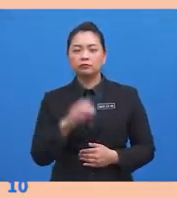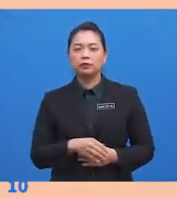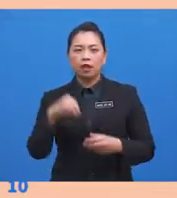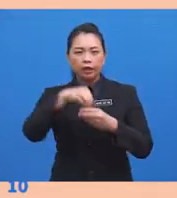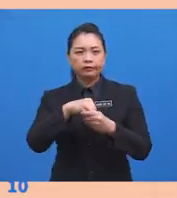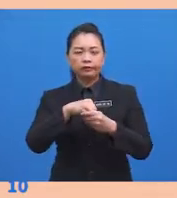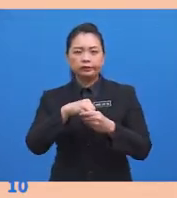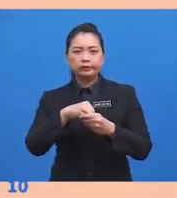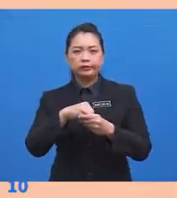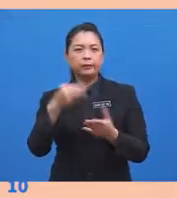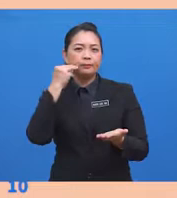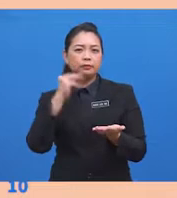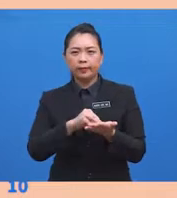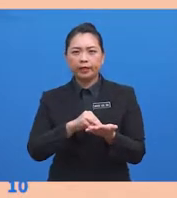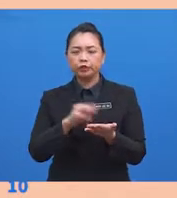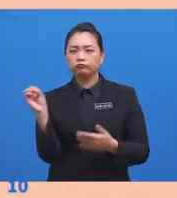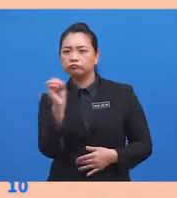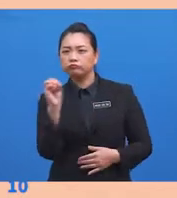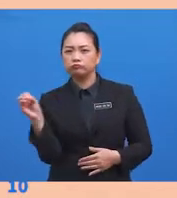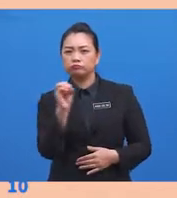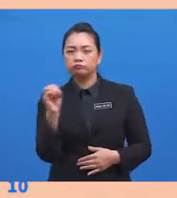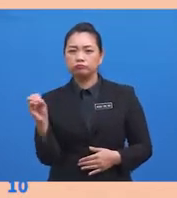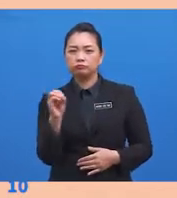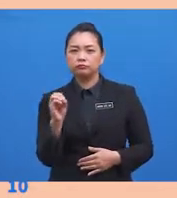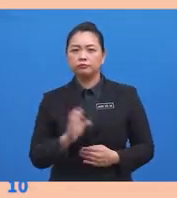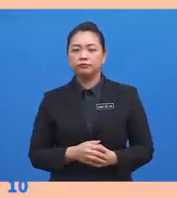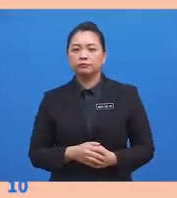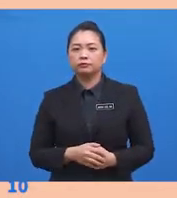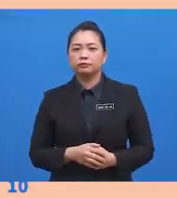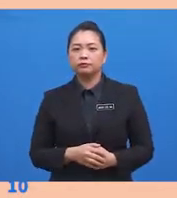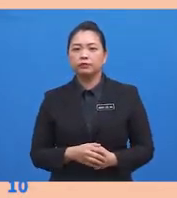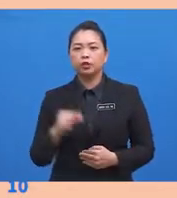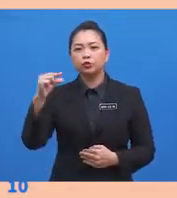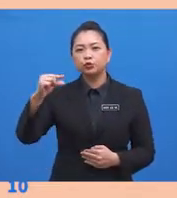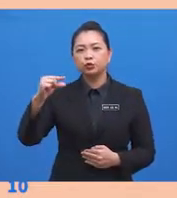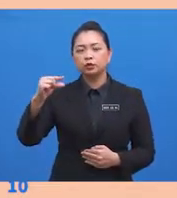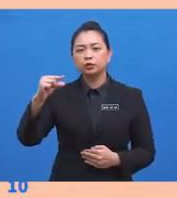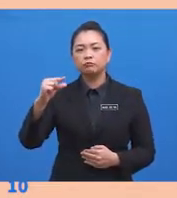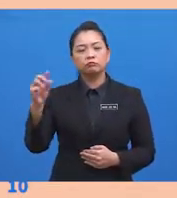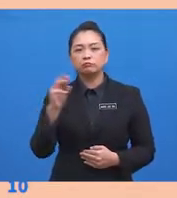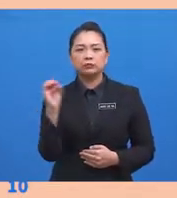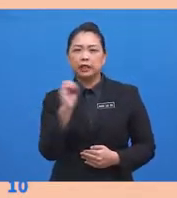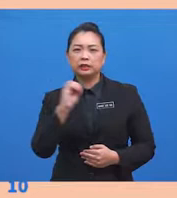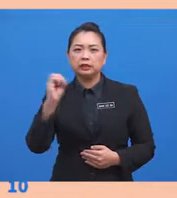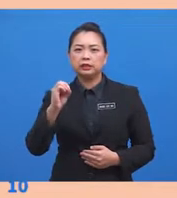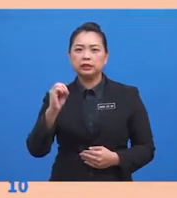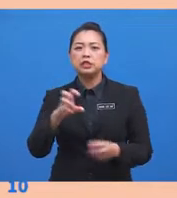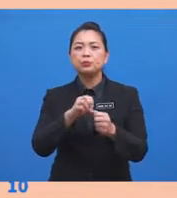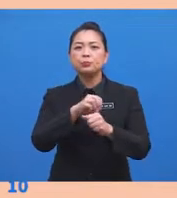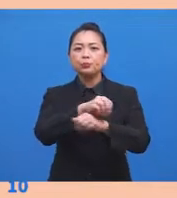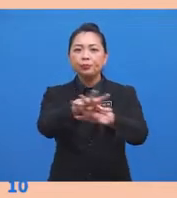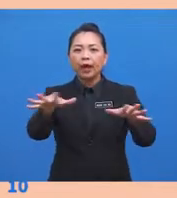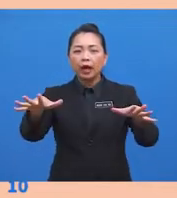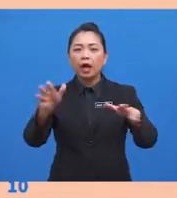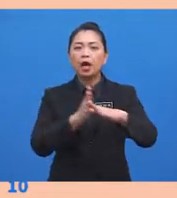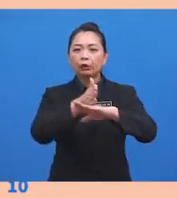in the message, spreads across the nations, which is heading G. Nothing here about expanding or spreading as well